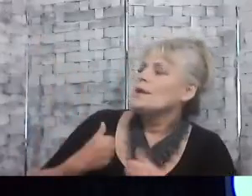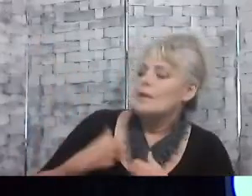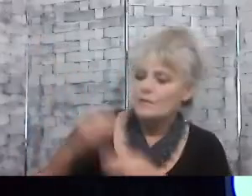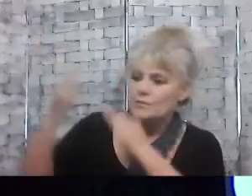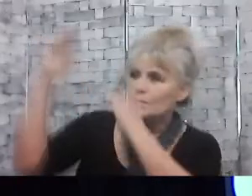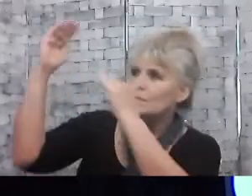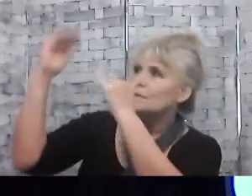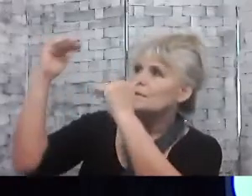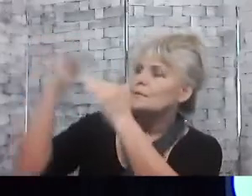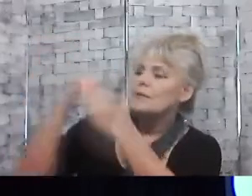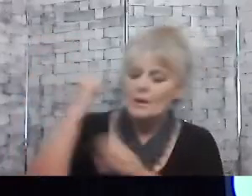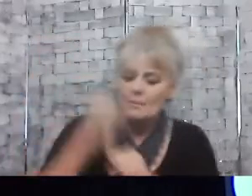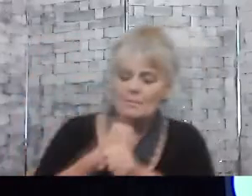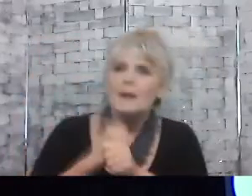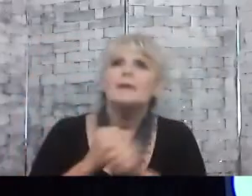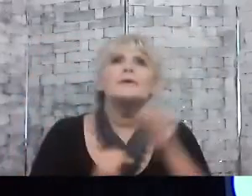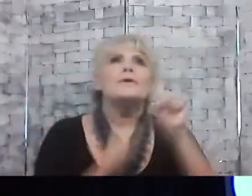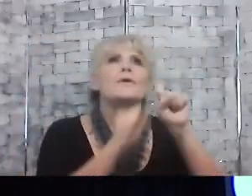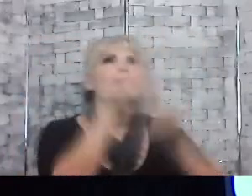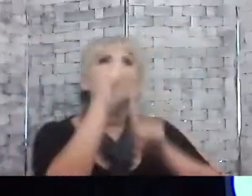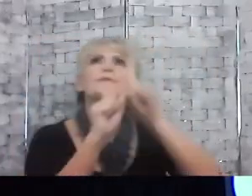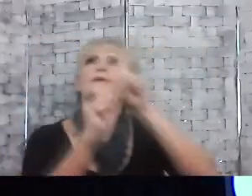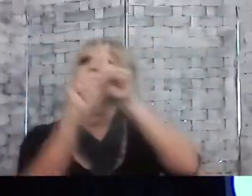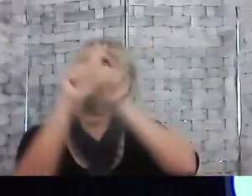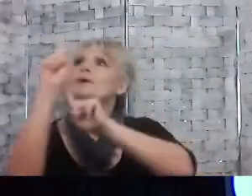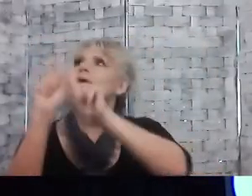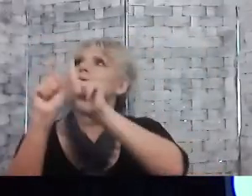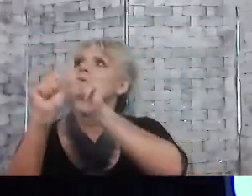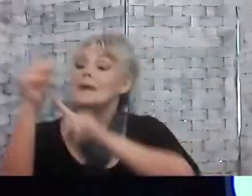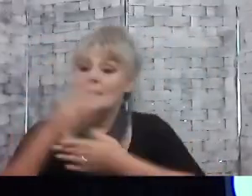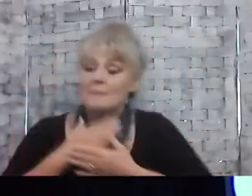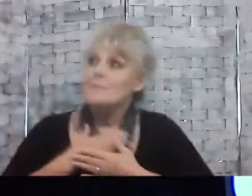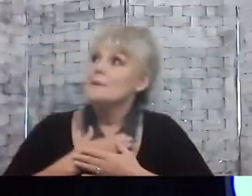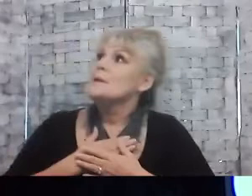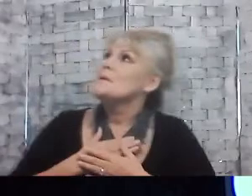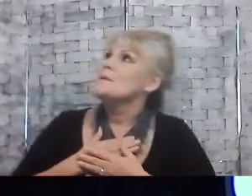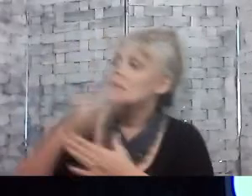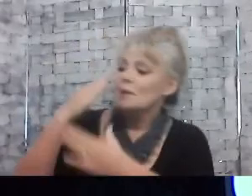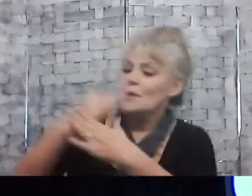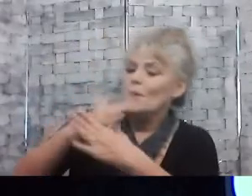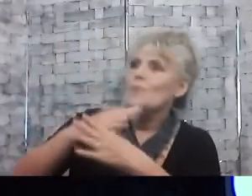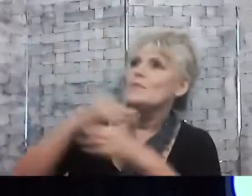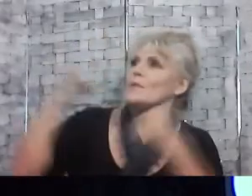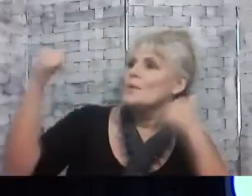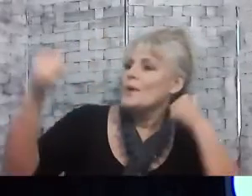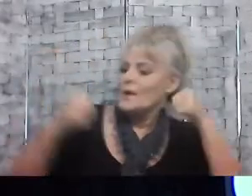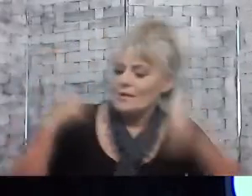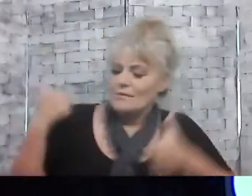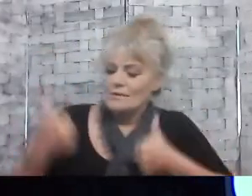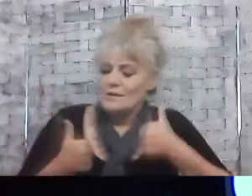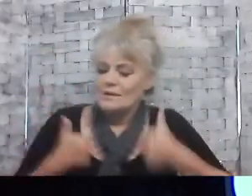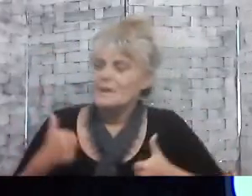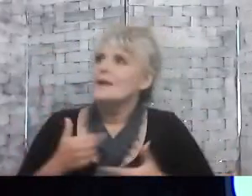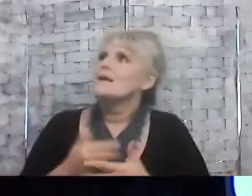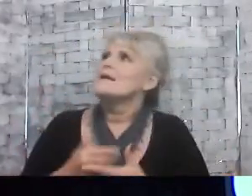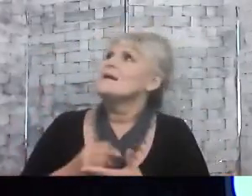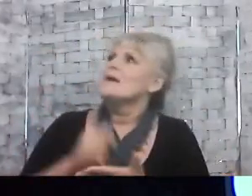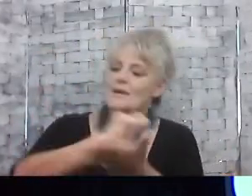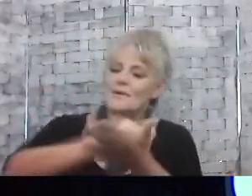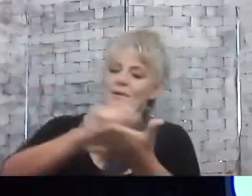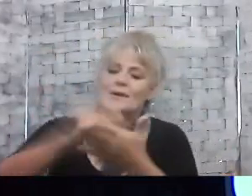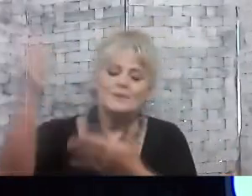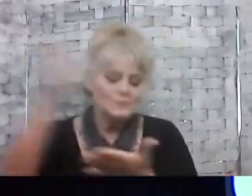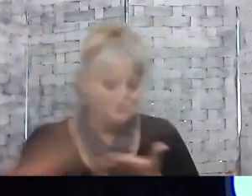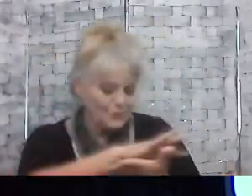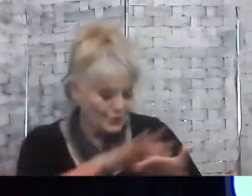hope, maker of the stars, let me be your work of art. Won't you write your story